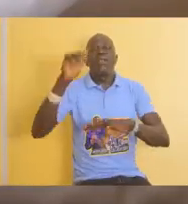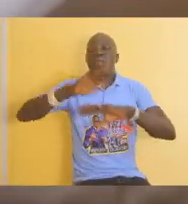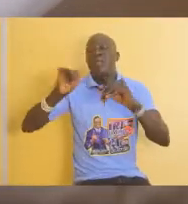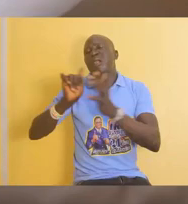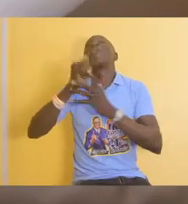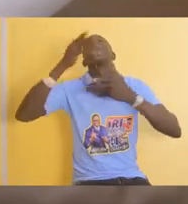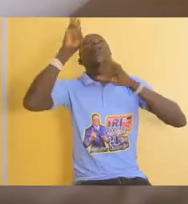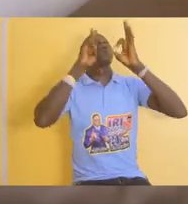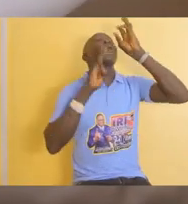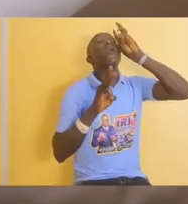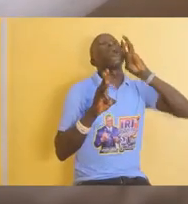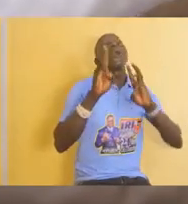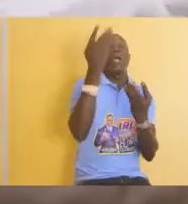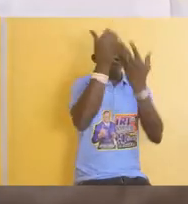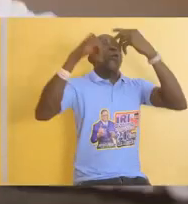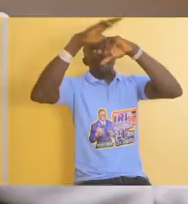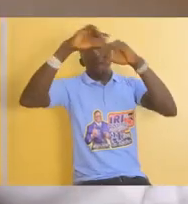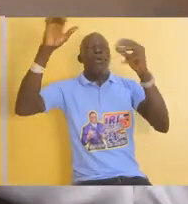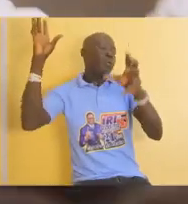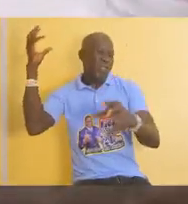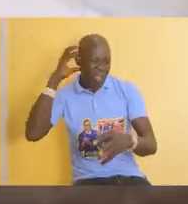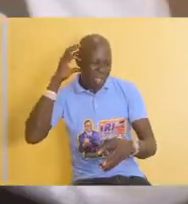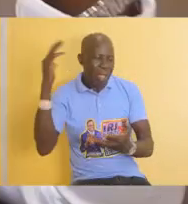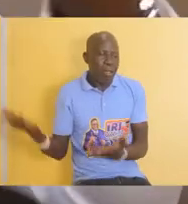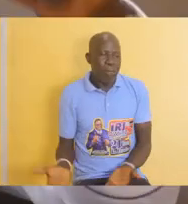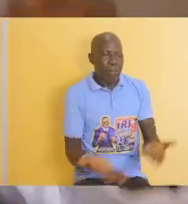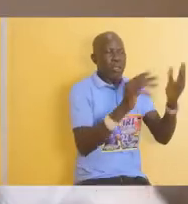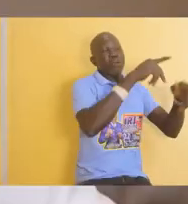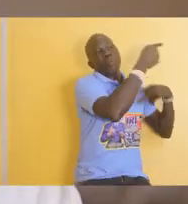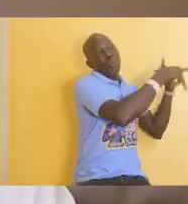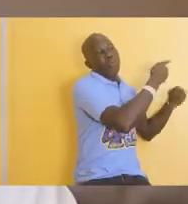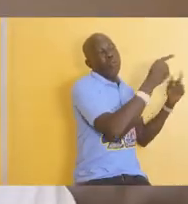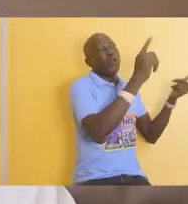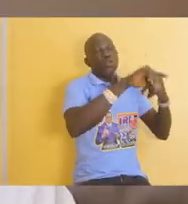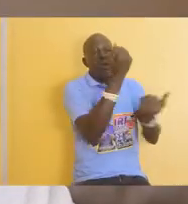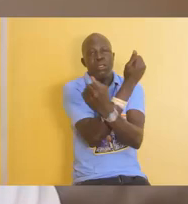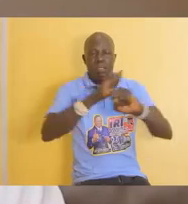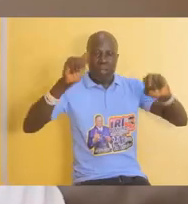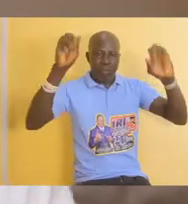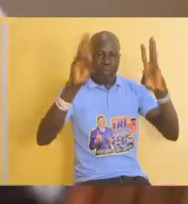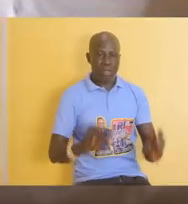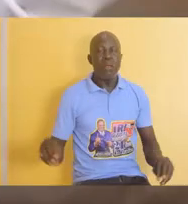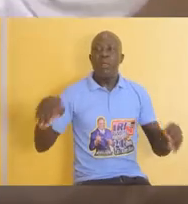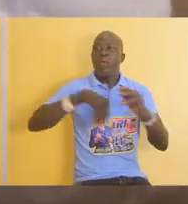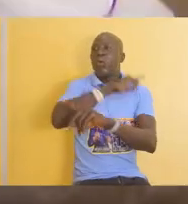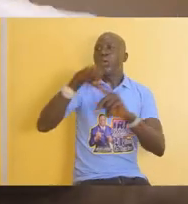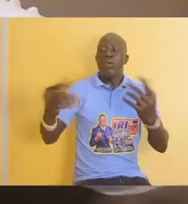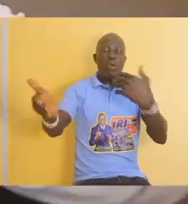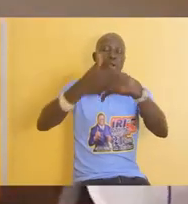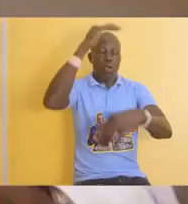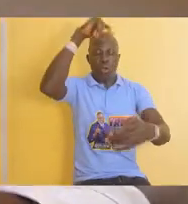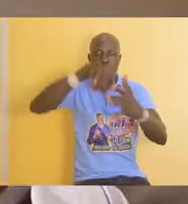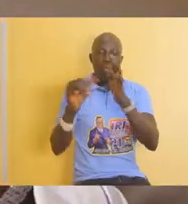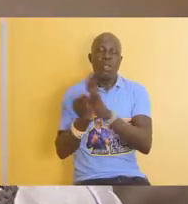The crowd and the host of heaven heard them. They raised the prophet to Bawala. And when they